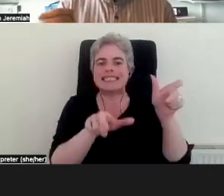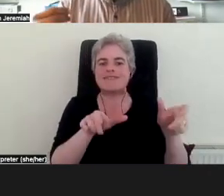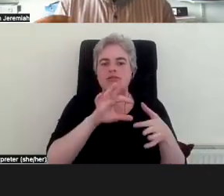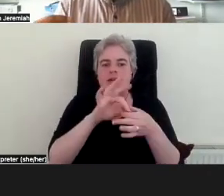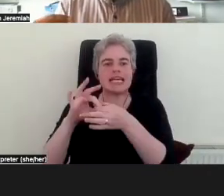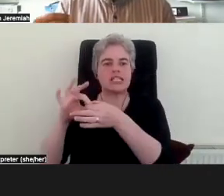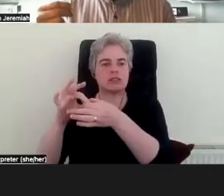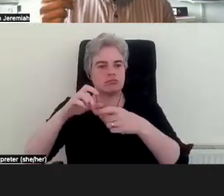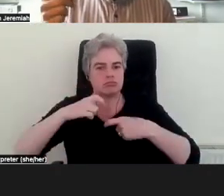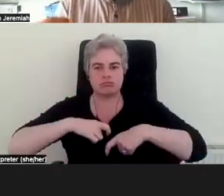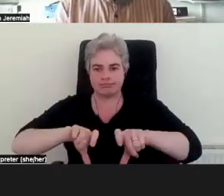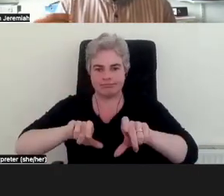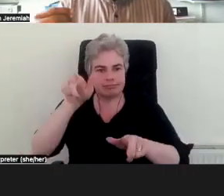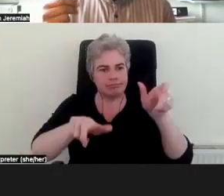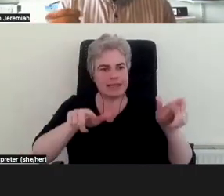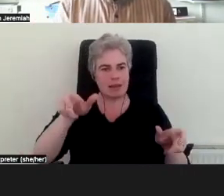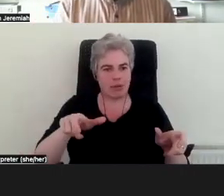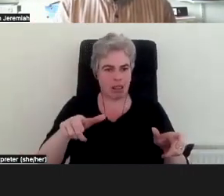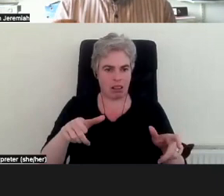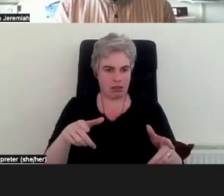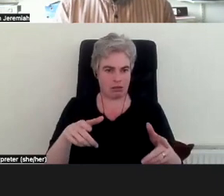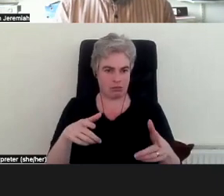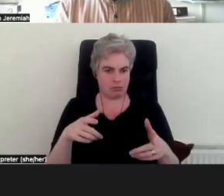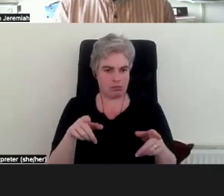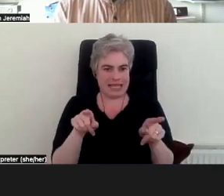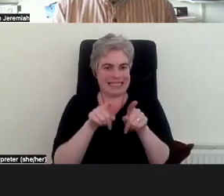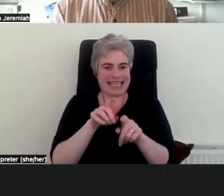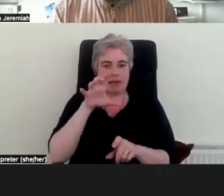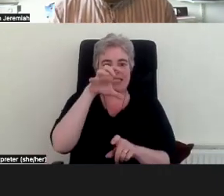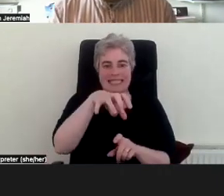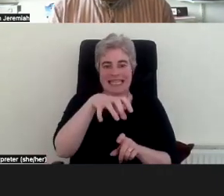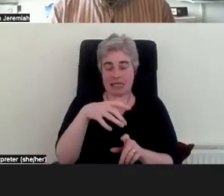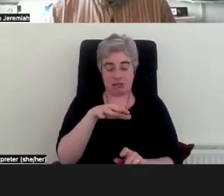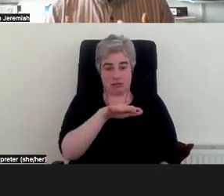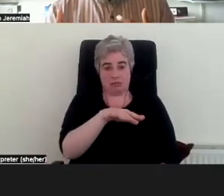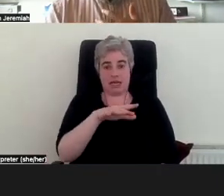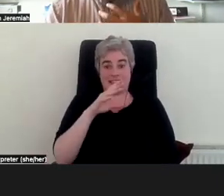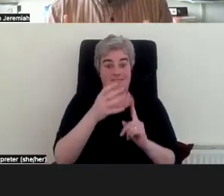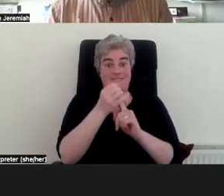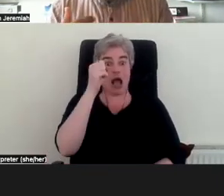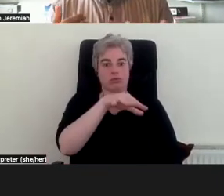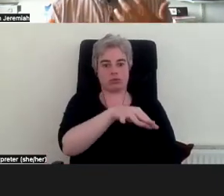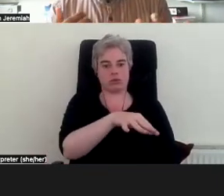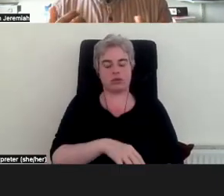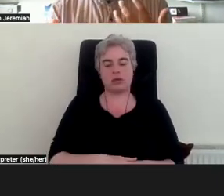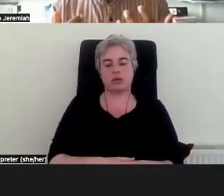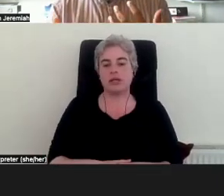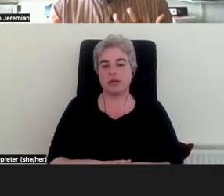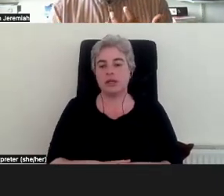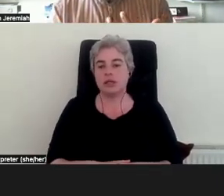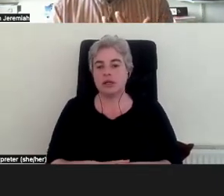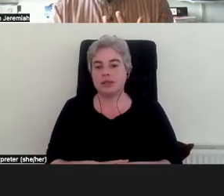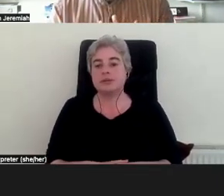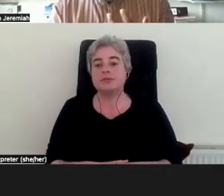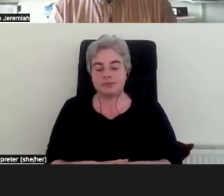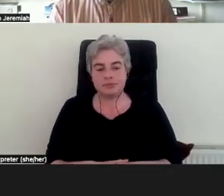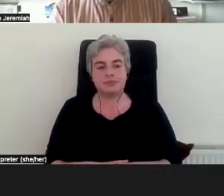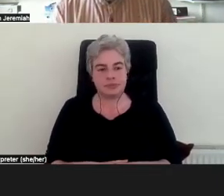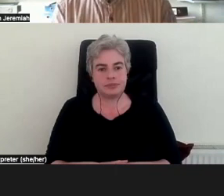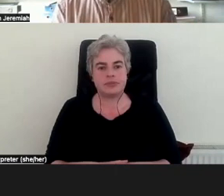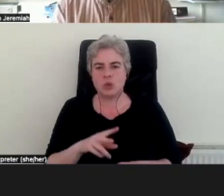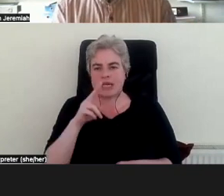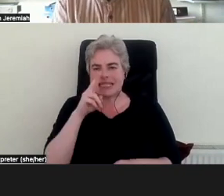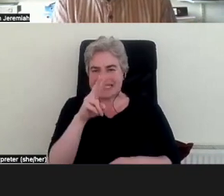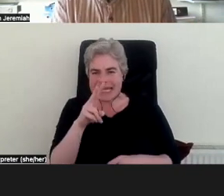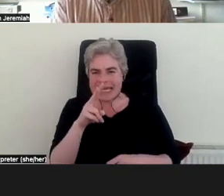continues persons just in the same state as it found them. So you could see the kind of